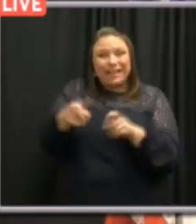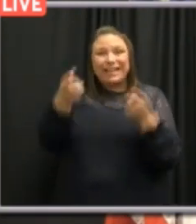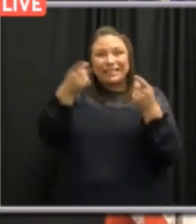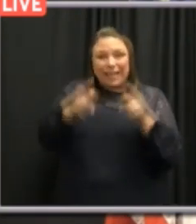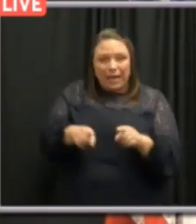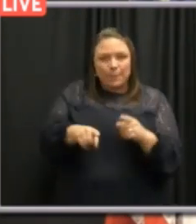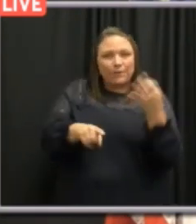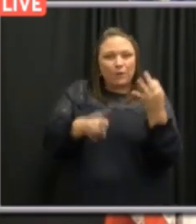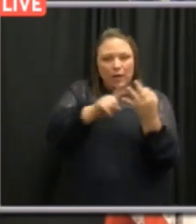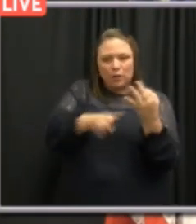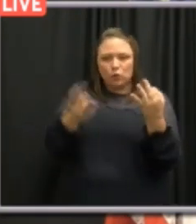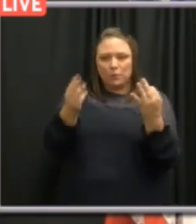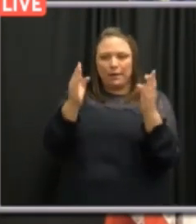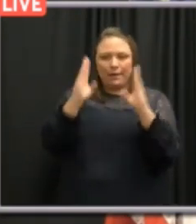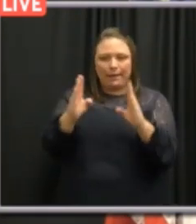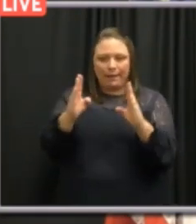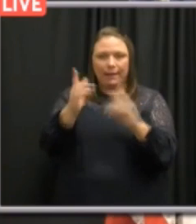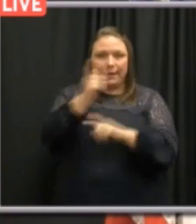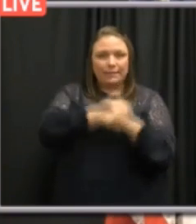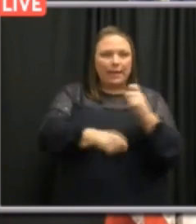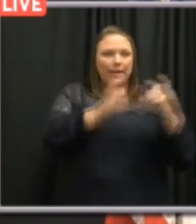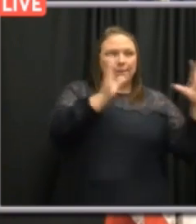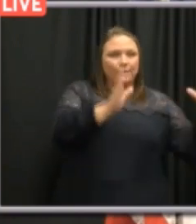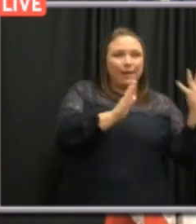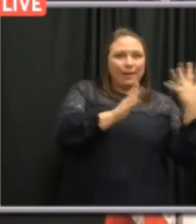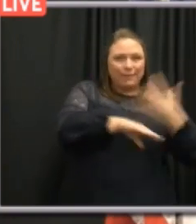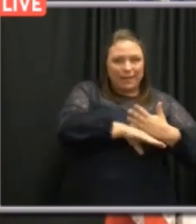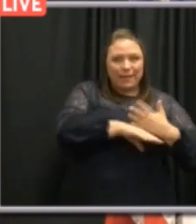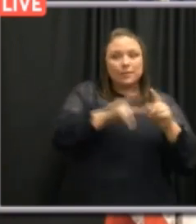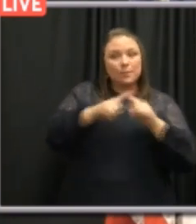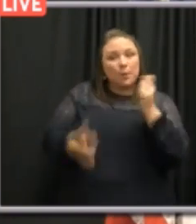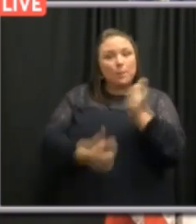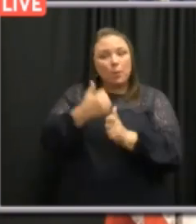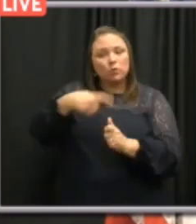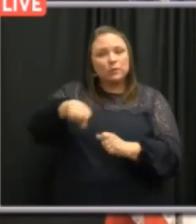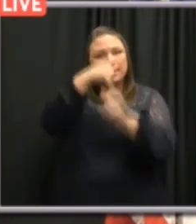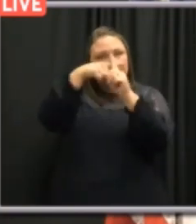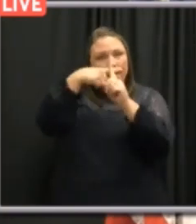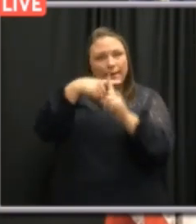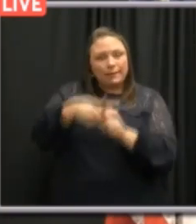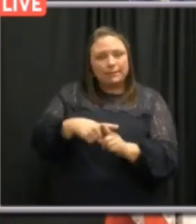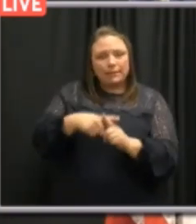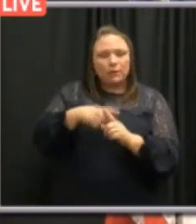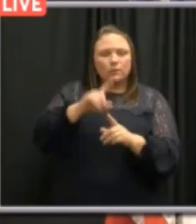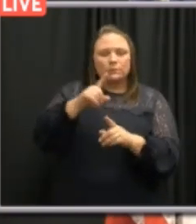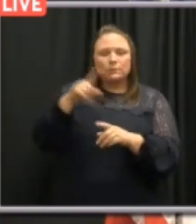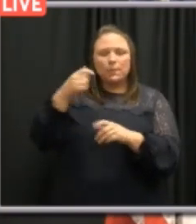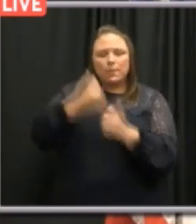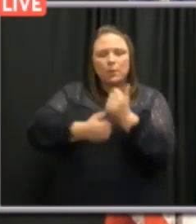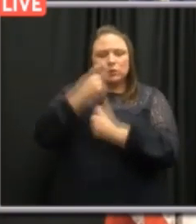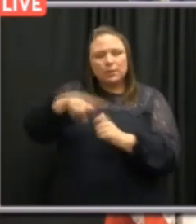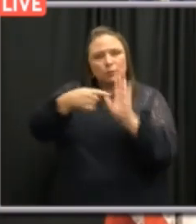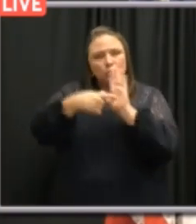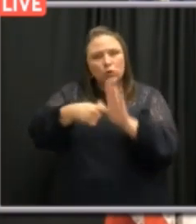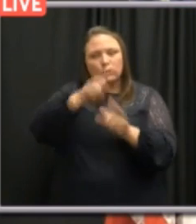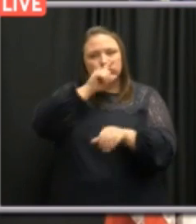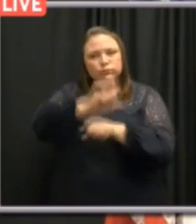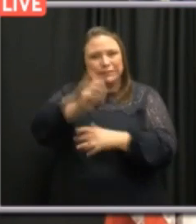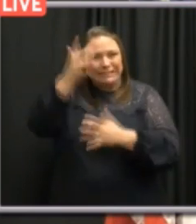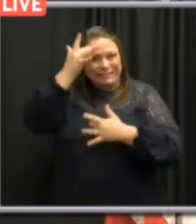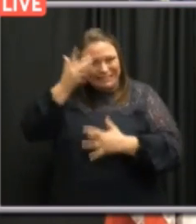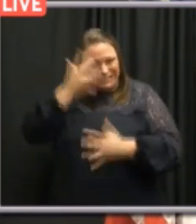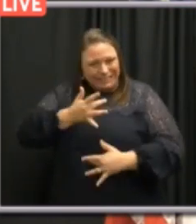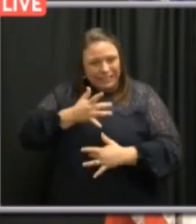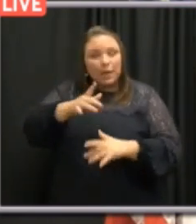shorter time frame in Nashville, but a greater percentage of those were positive. So I think what this tells me is